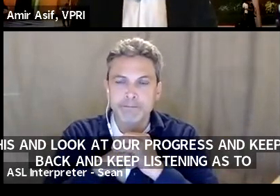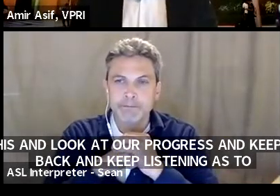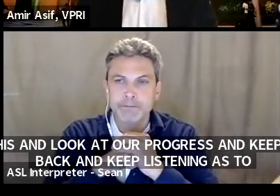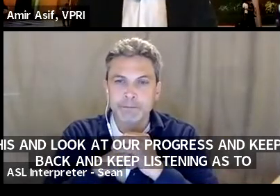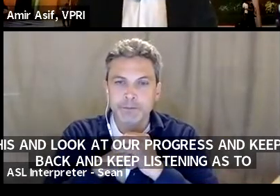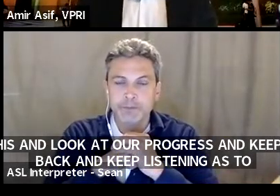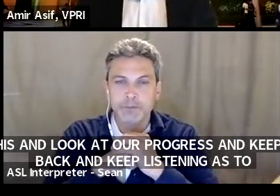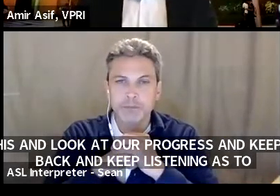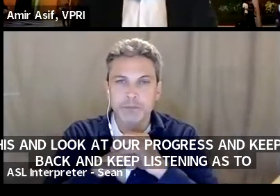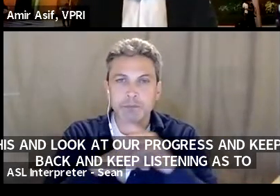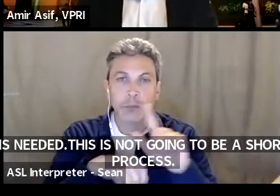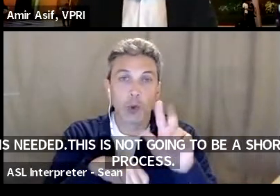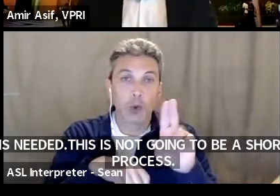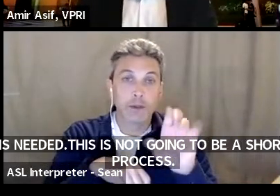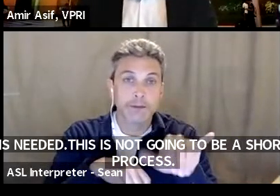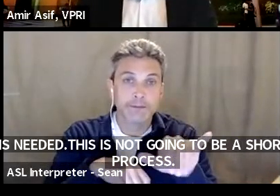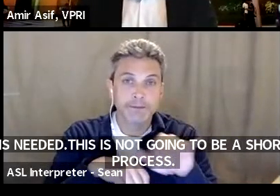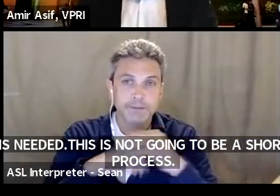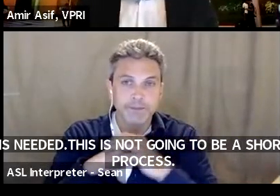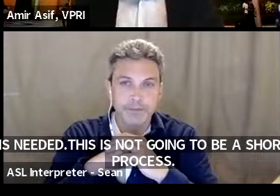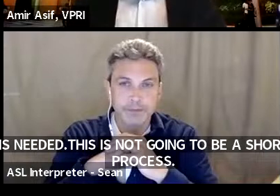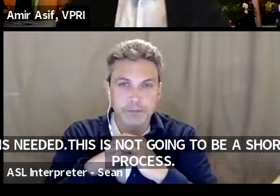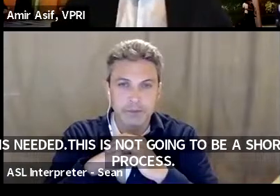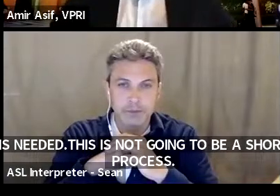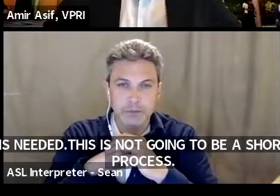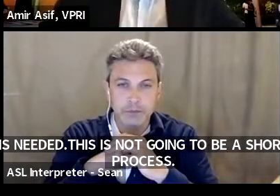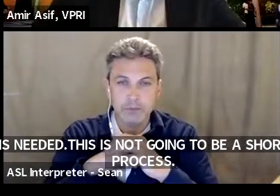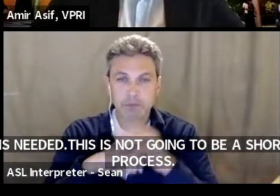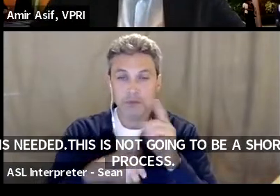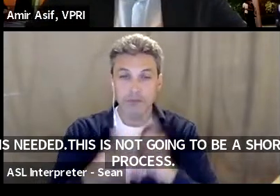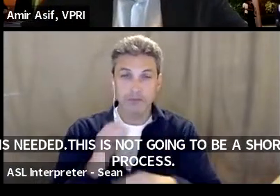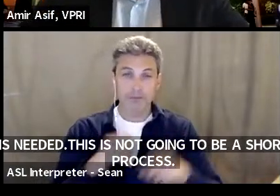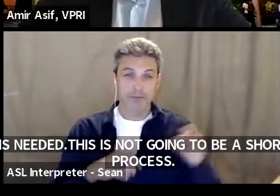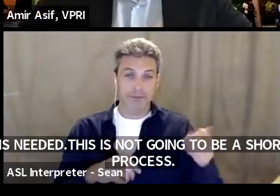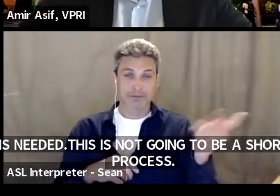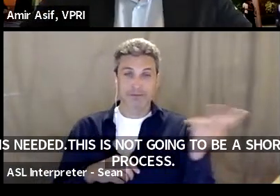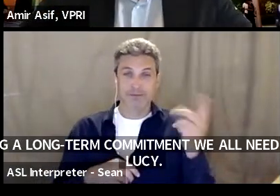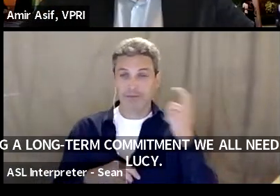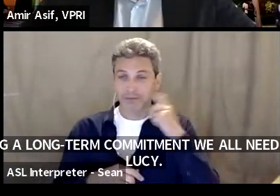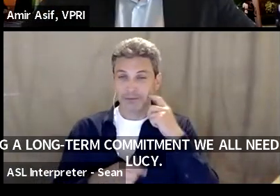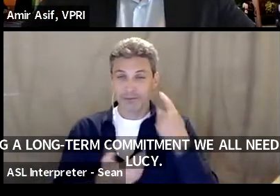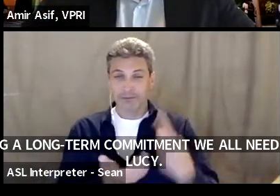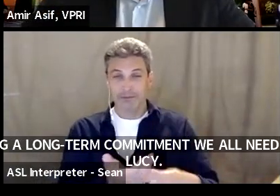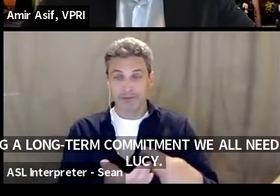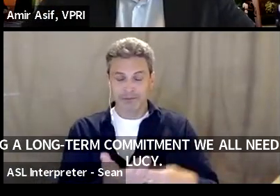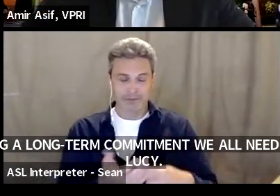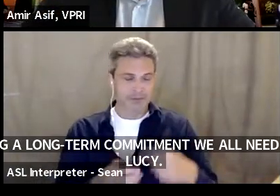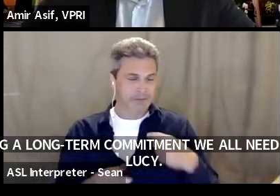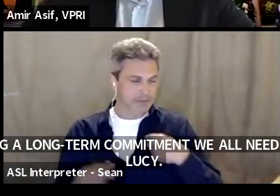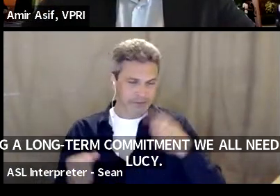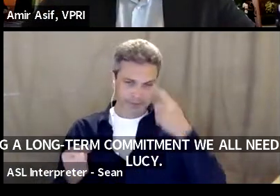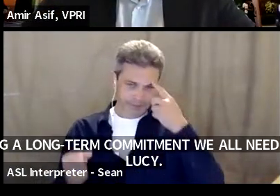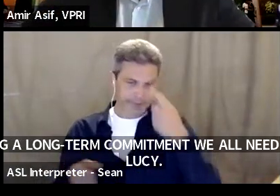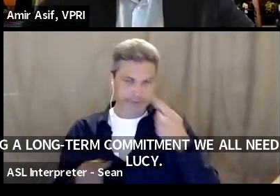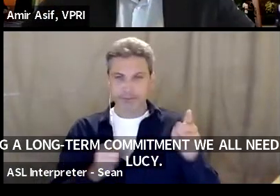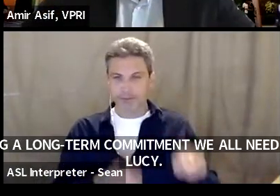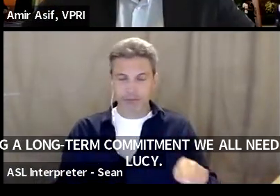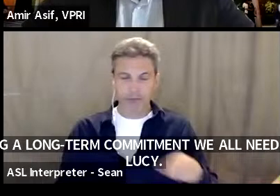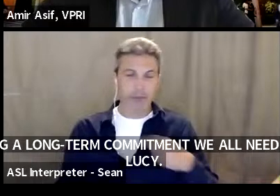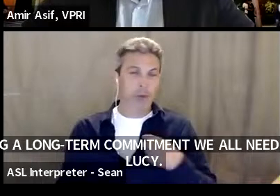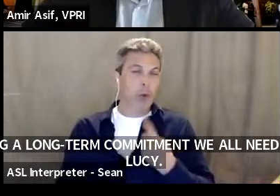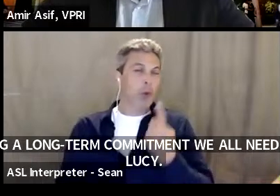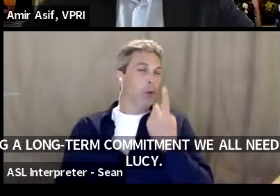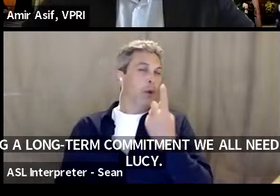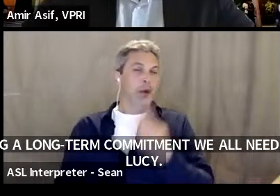Lucy? So very much what the president and the provost has said. And the only thing I will add